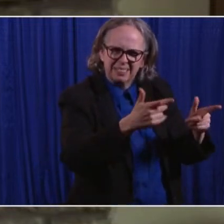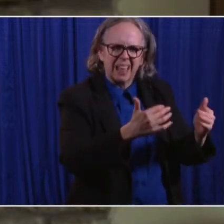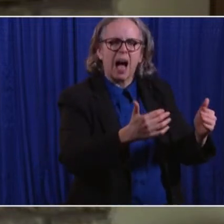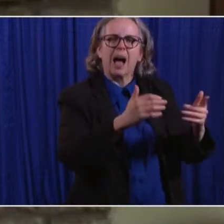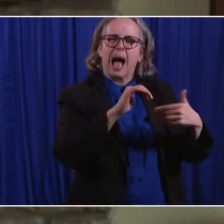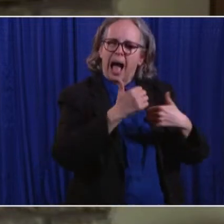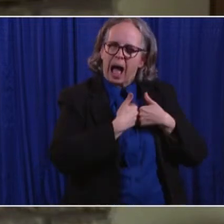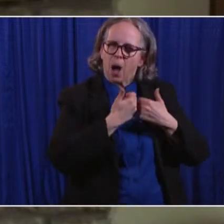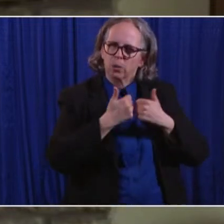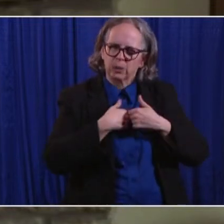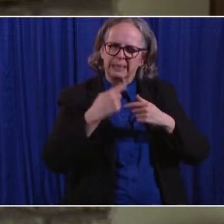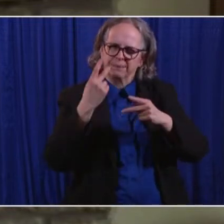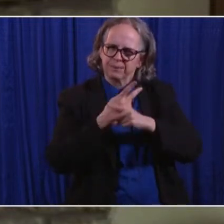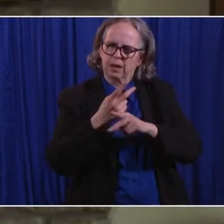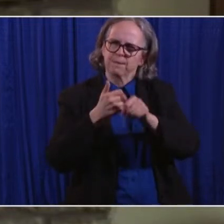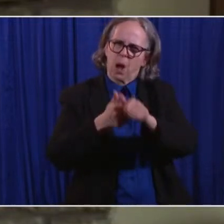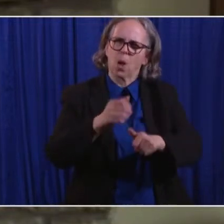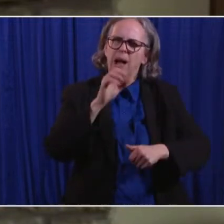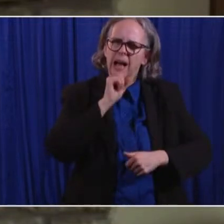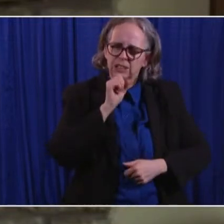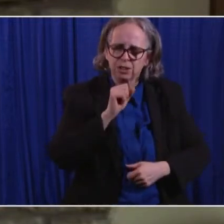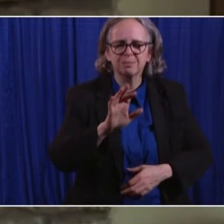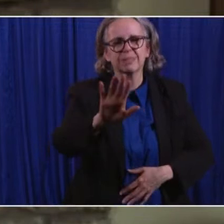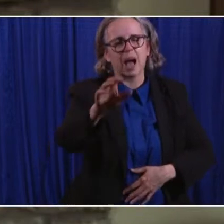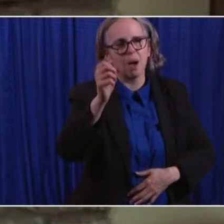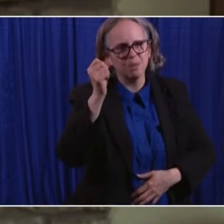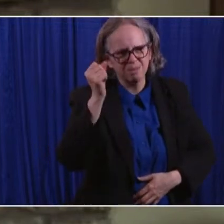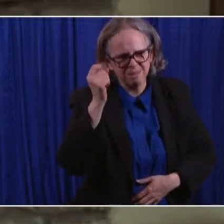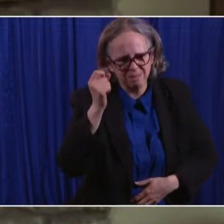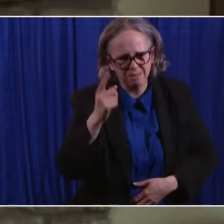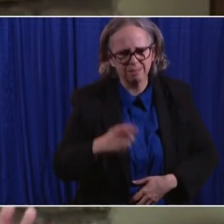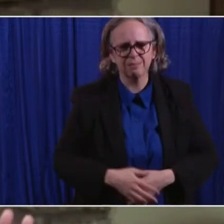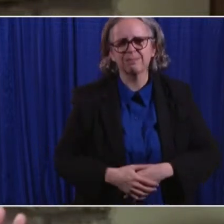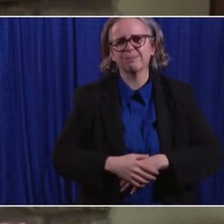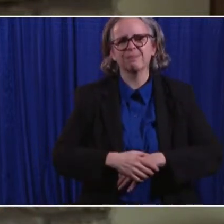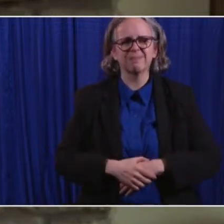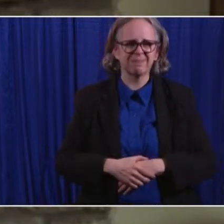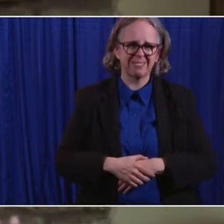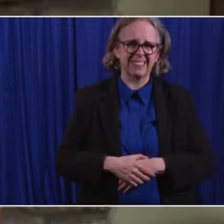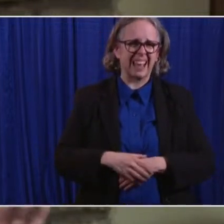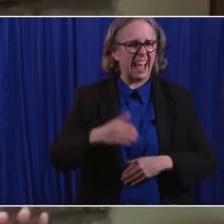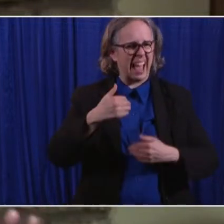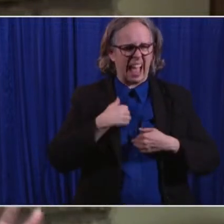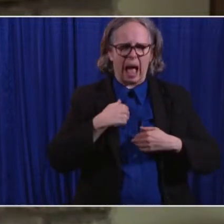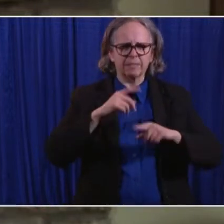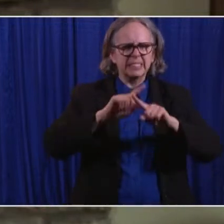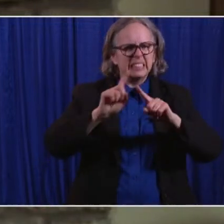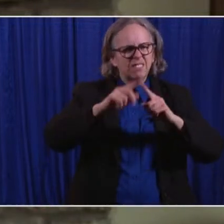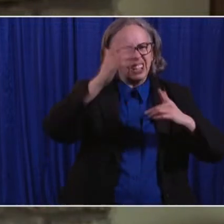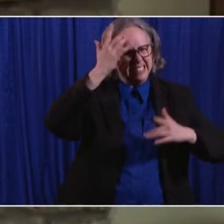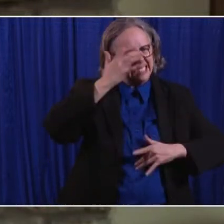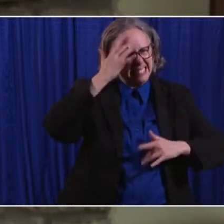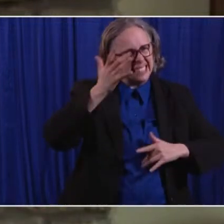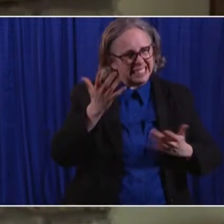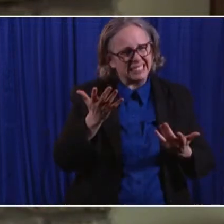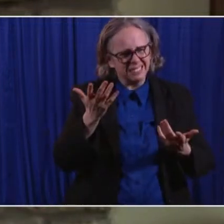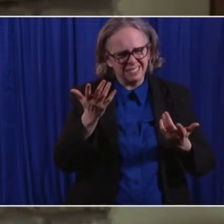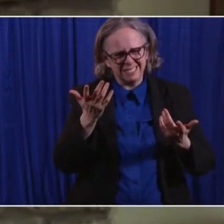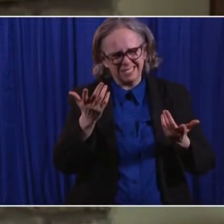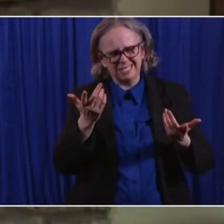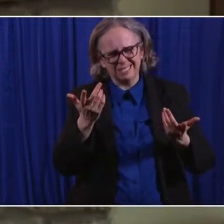Now, we've picked some people who have certain diseases, certain medical conditions, I should